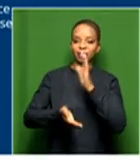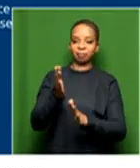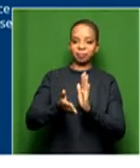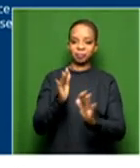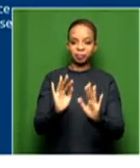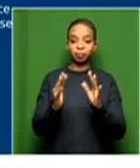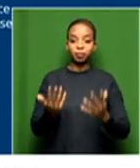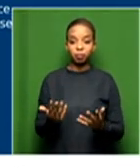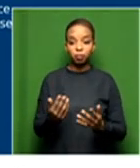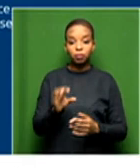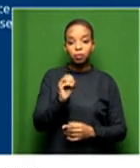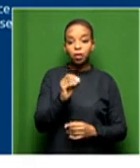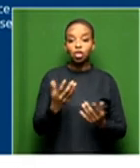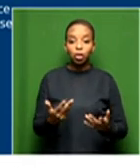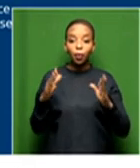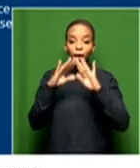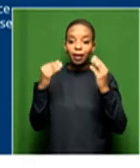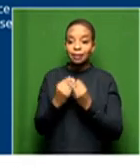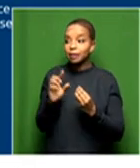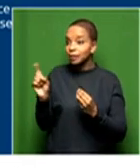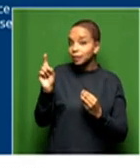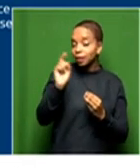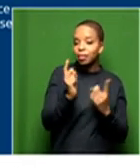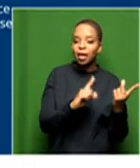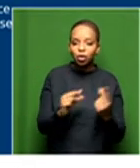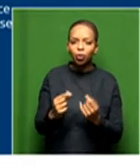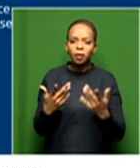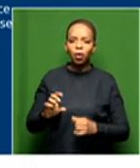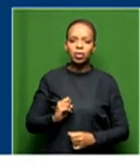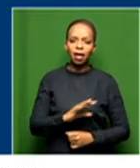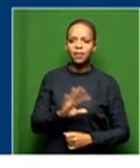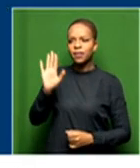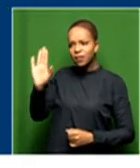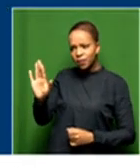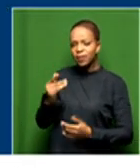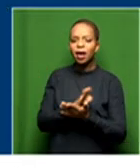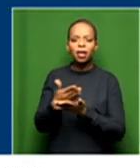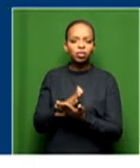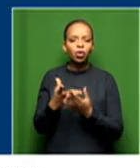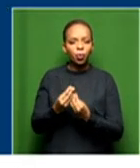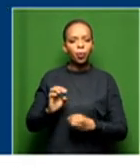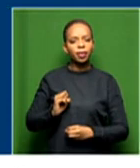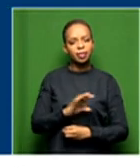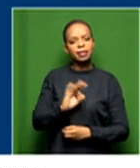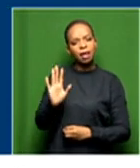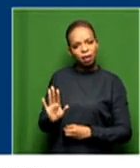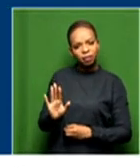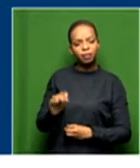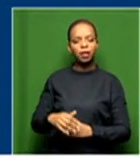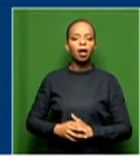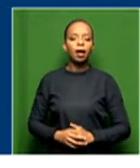of organizations, in fact, that are doing it for their staff, sharing it with their staff, the likes of Massmart, Nedbank,